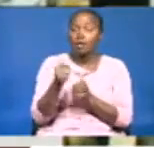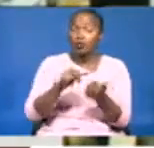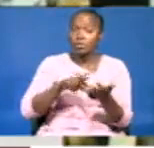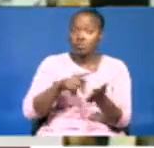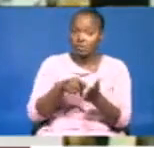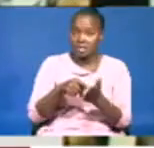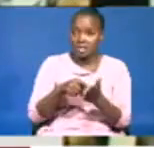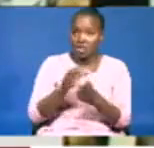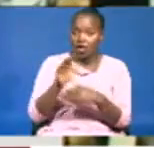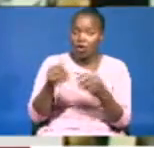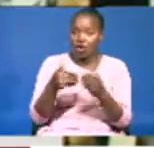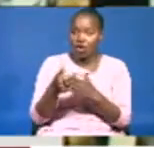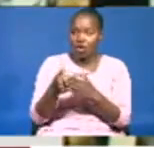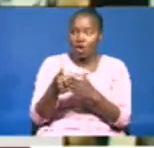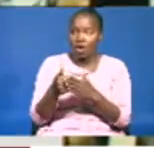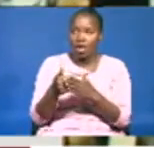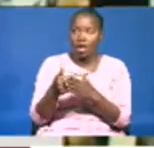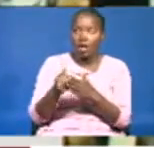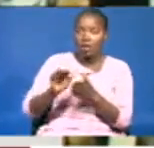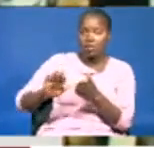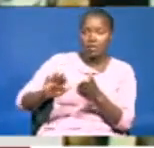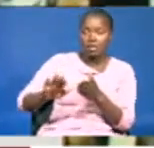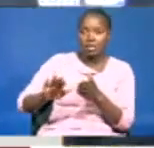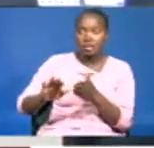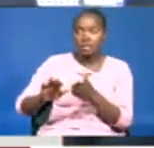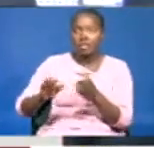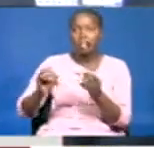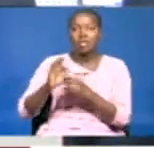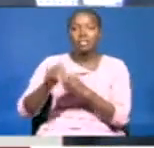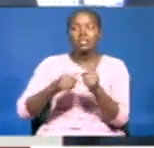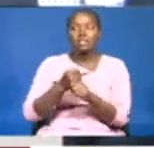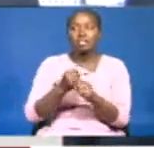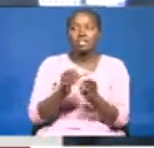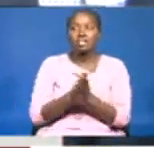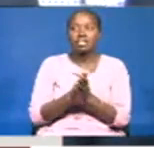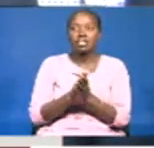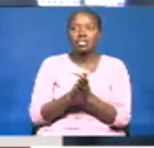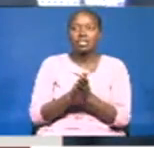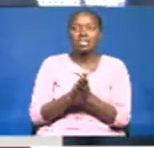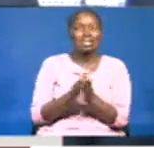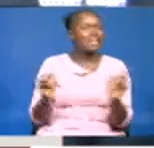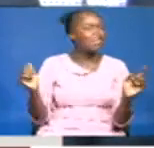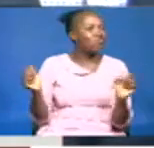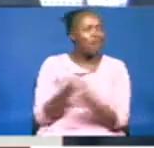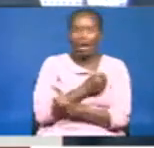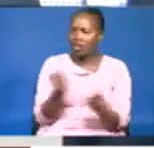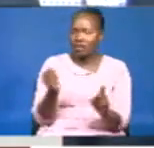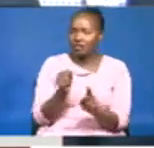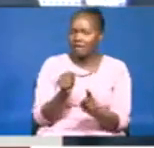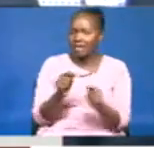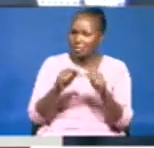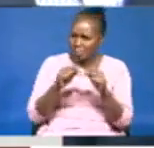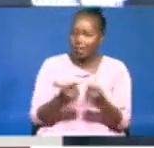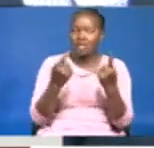the total due would be paid in 13 years. That will violate the direction of the court, which